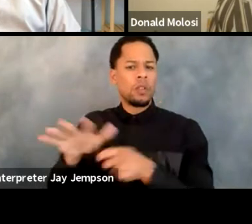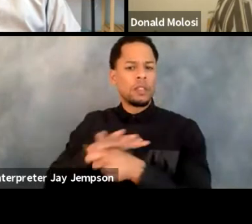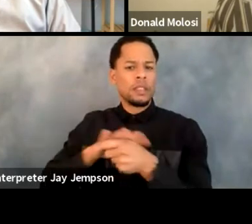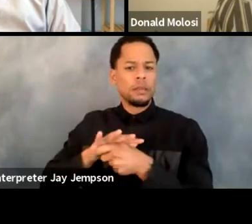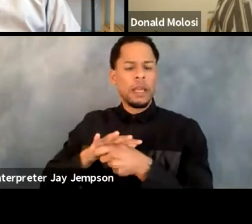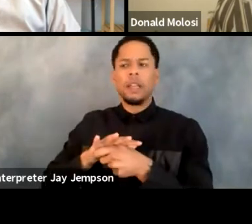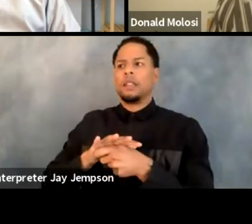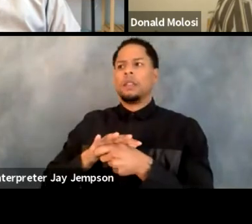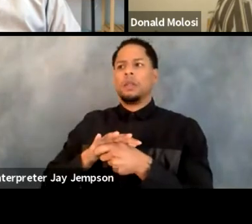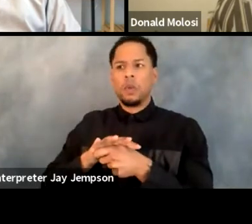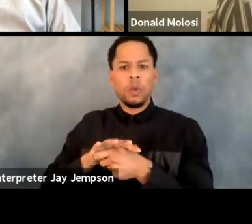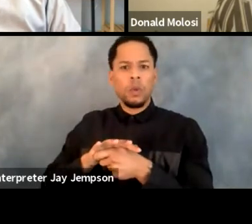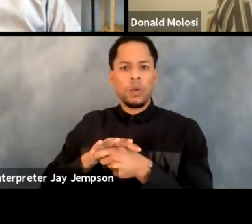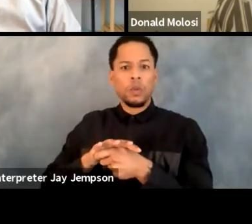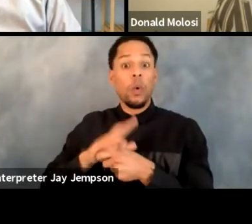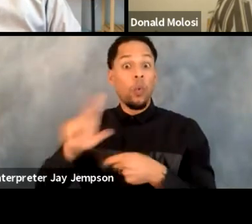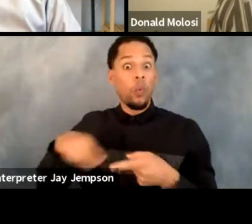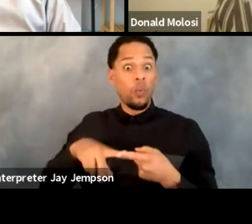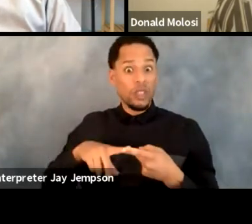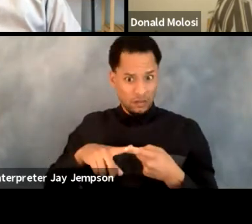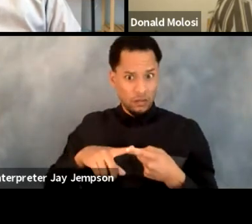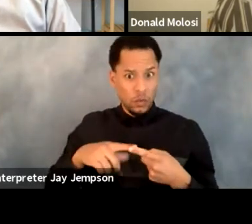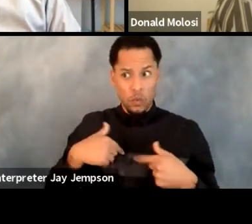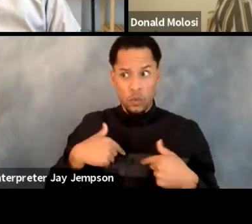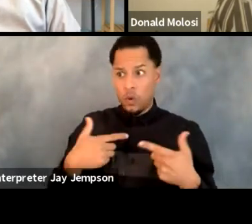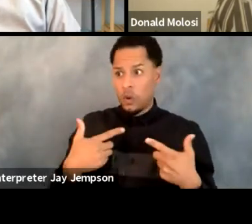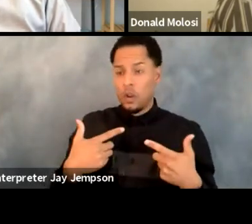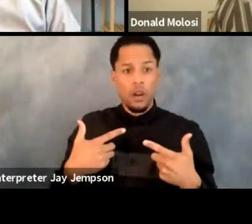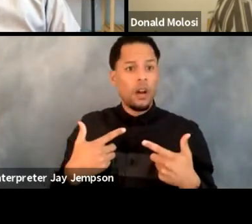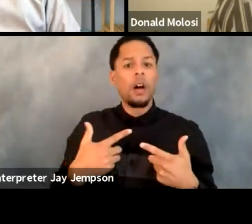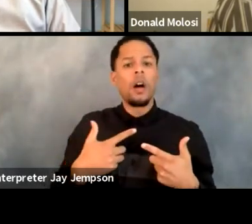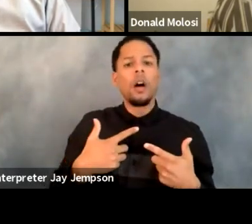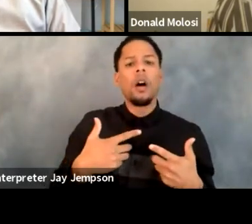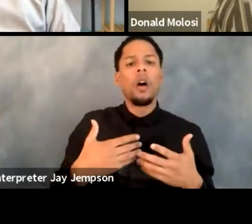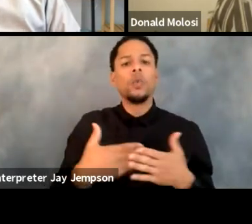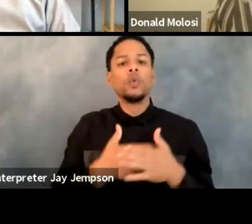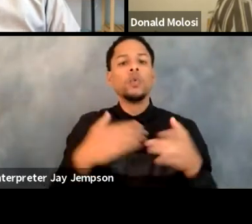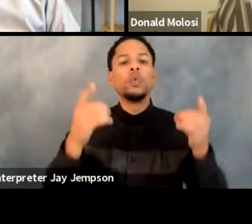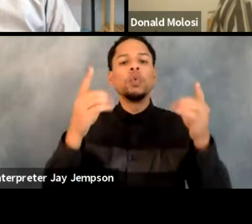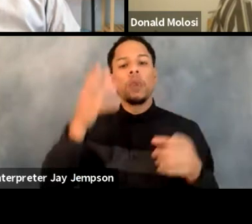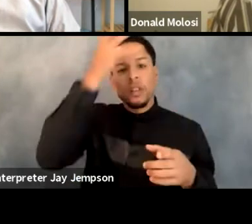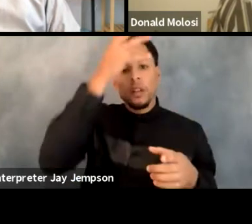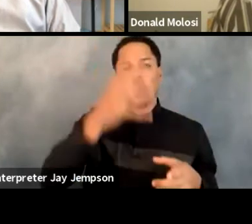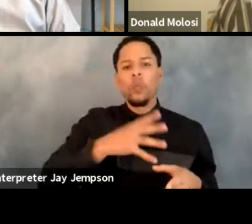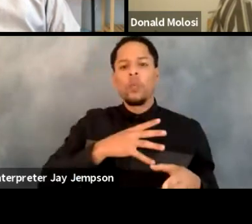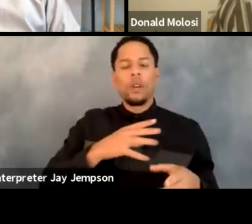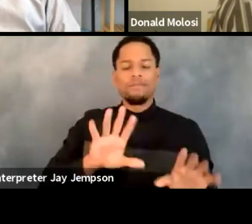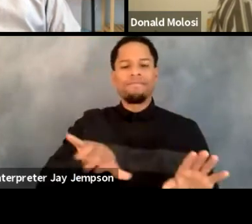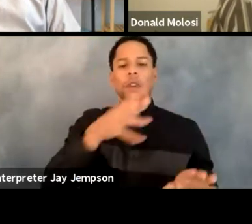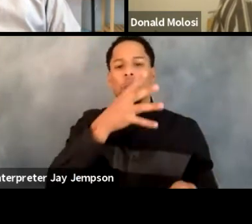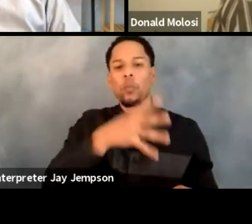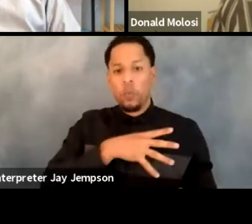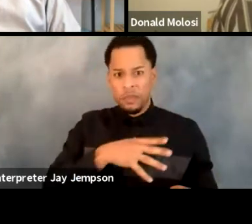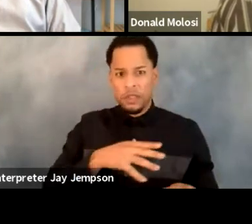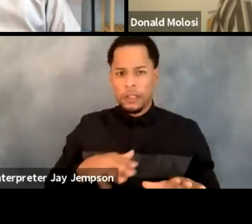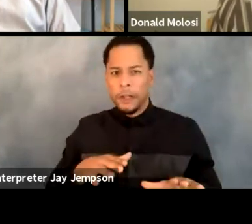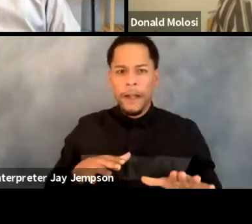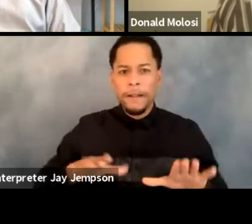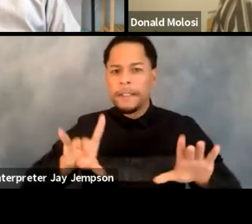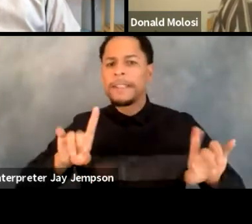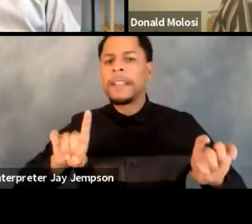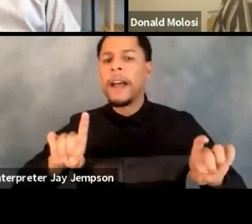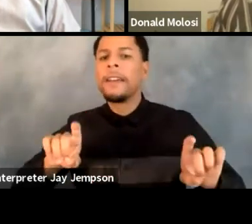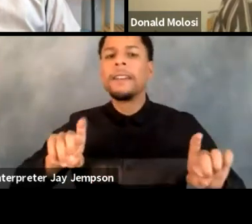new director, female, you sort of test it in that way. So my experience with dramaturgy